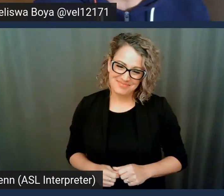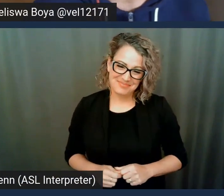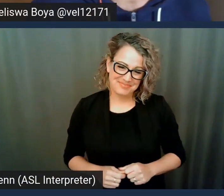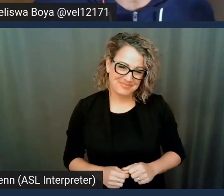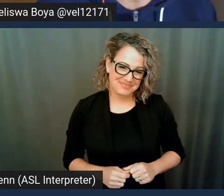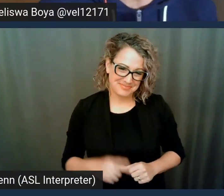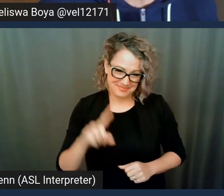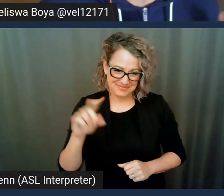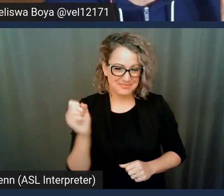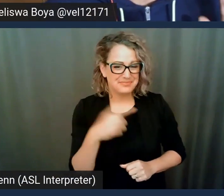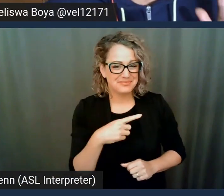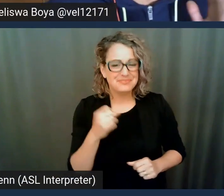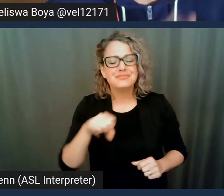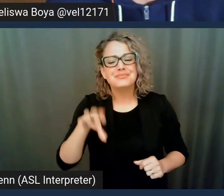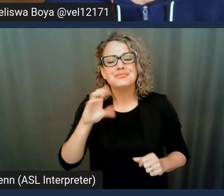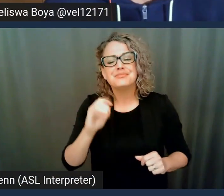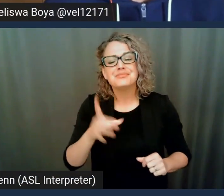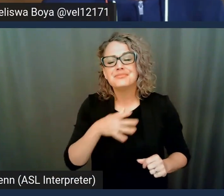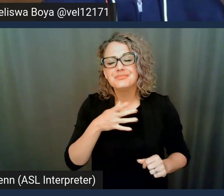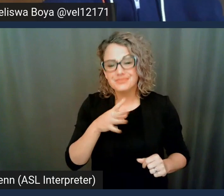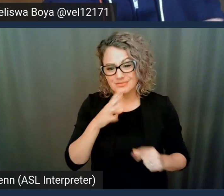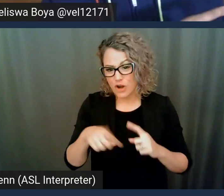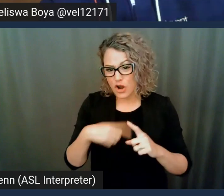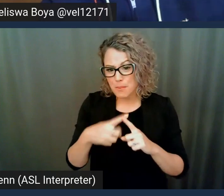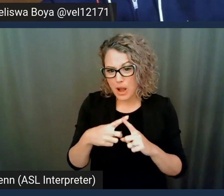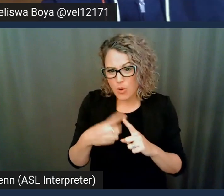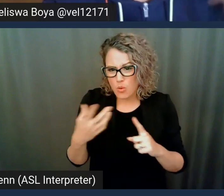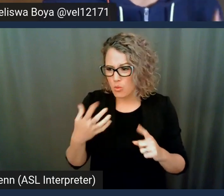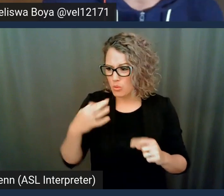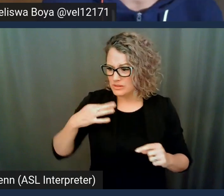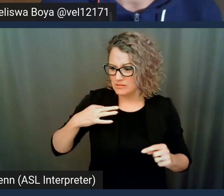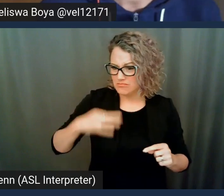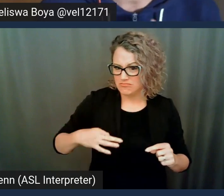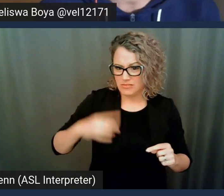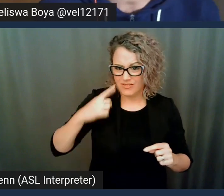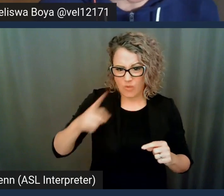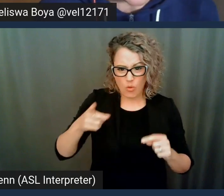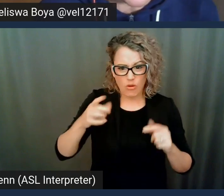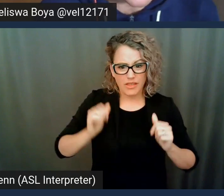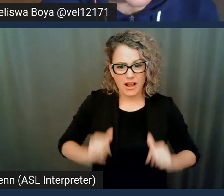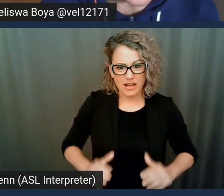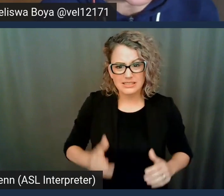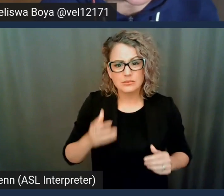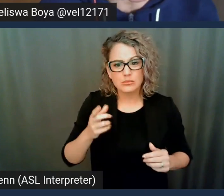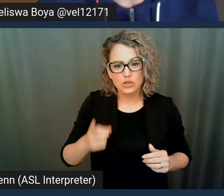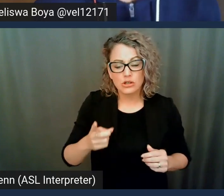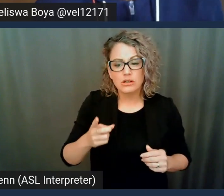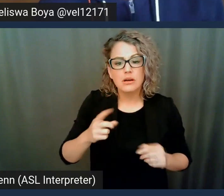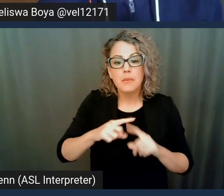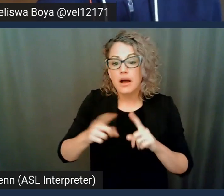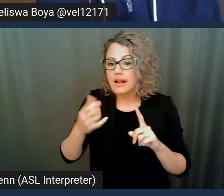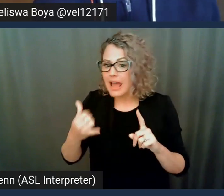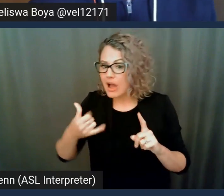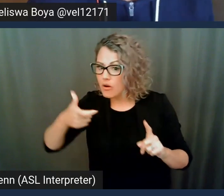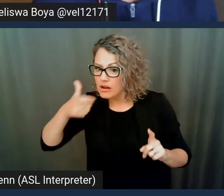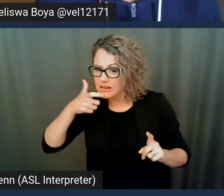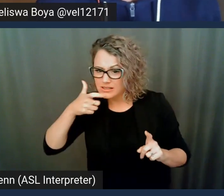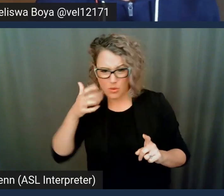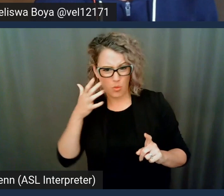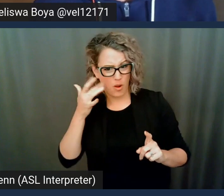So you kind of been talking about what's in it for the end customer. So contact centers, why do they need voice